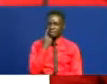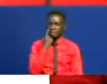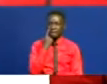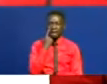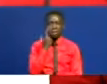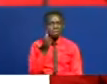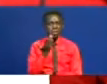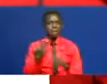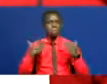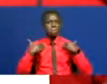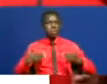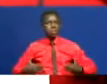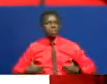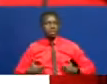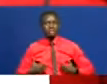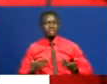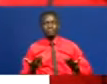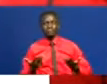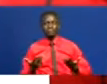hata